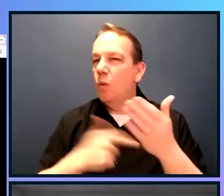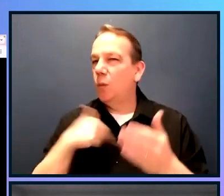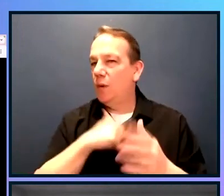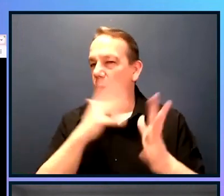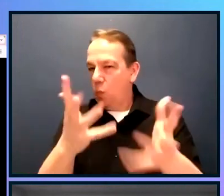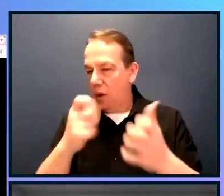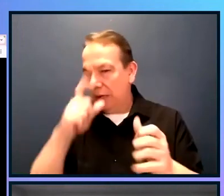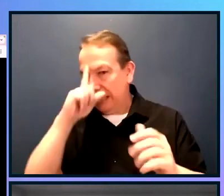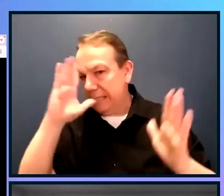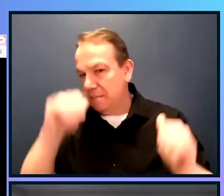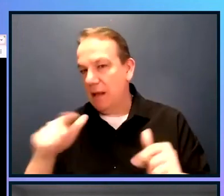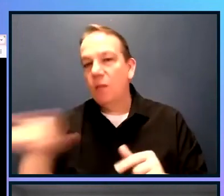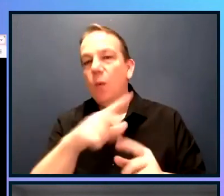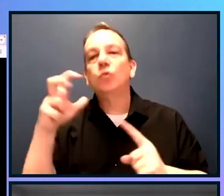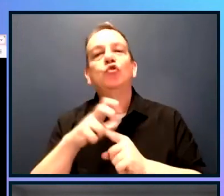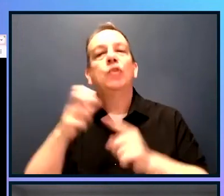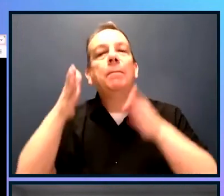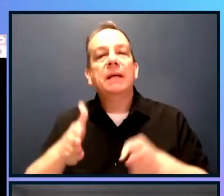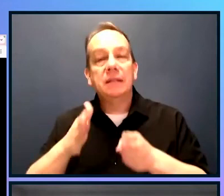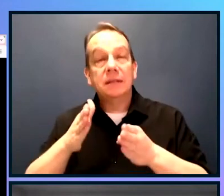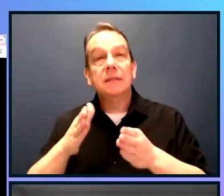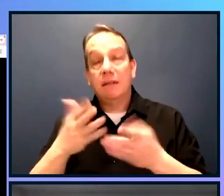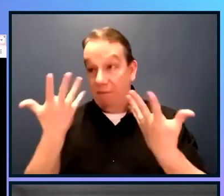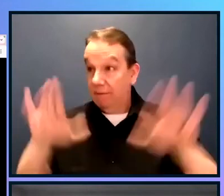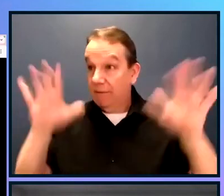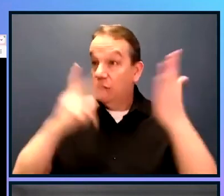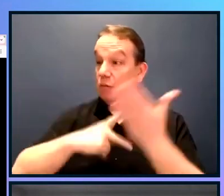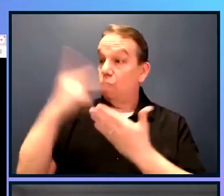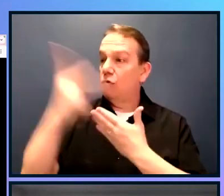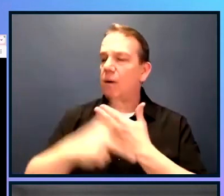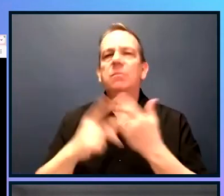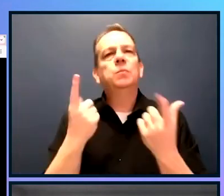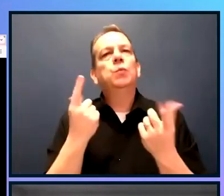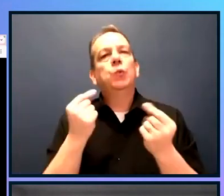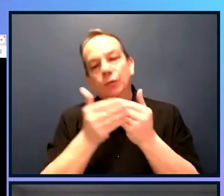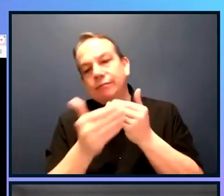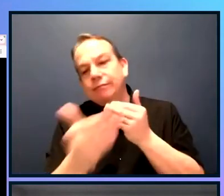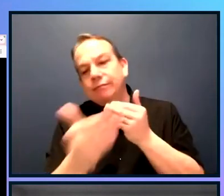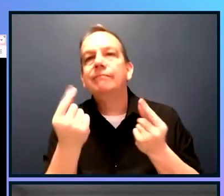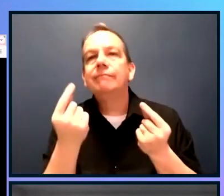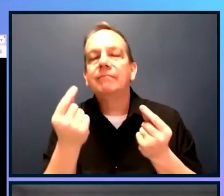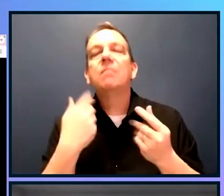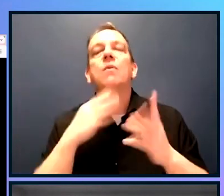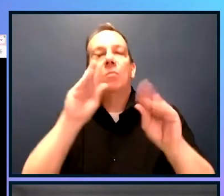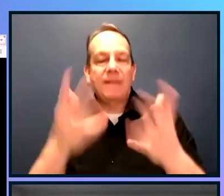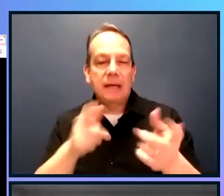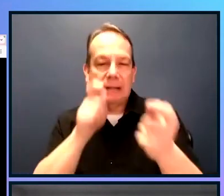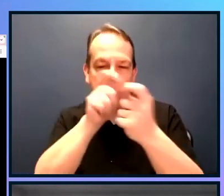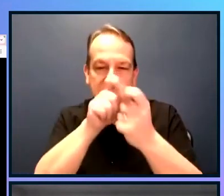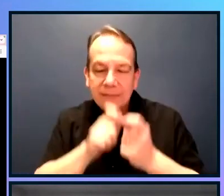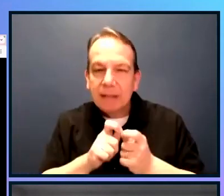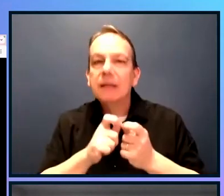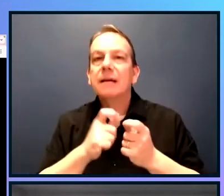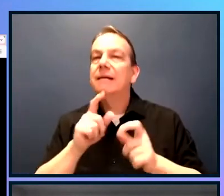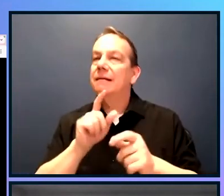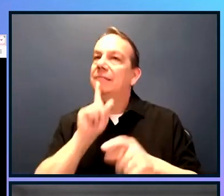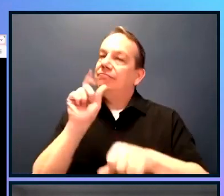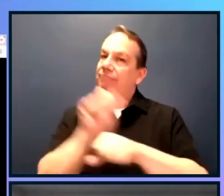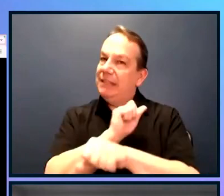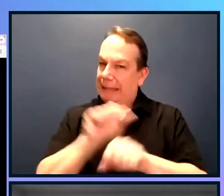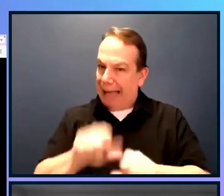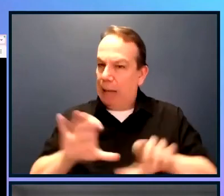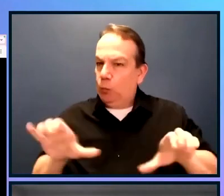expect these champions to do after going through the training? We needed to provide specific and actionable tasks and expectations of